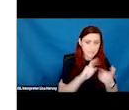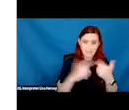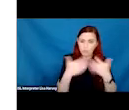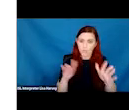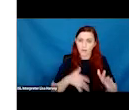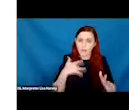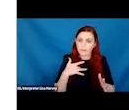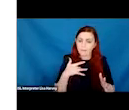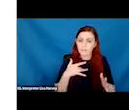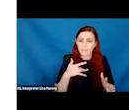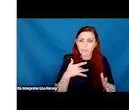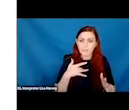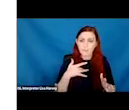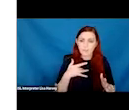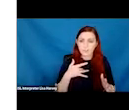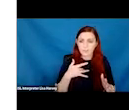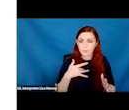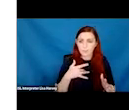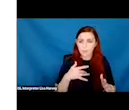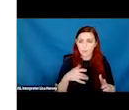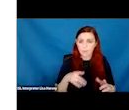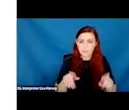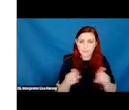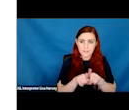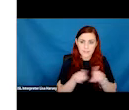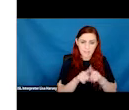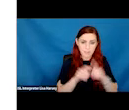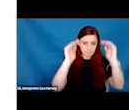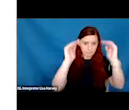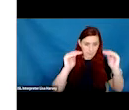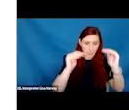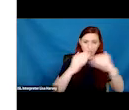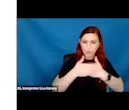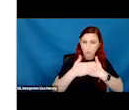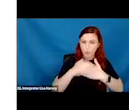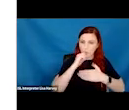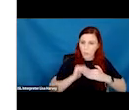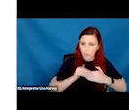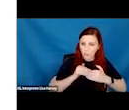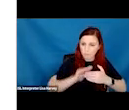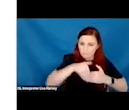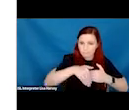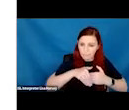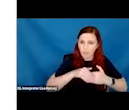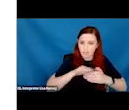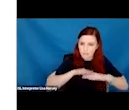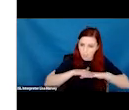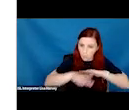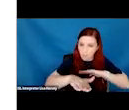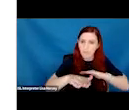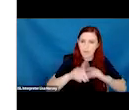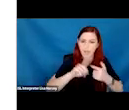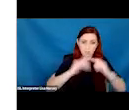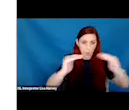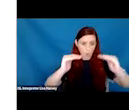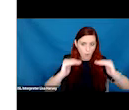society. Automated doors make access easier for most people, and lower counters facilitate children and people who are